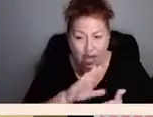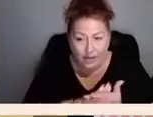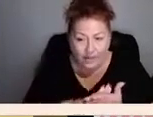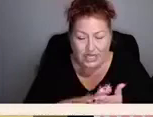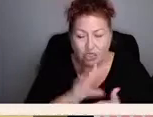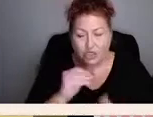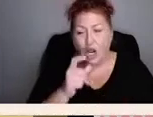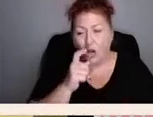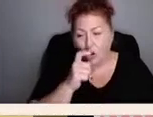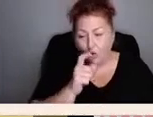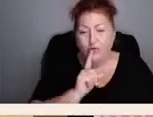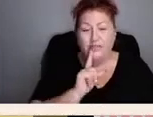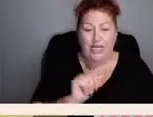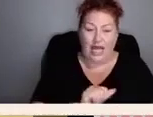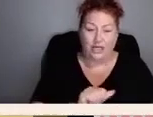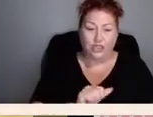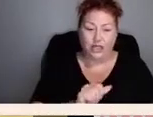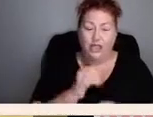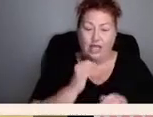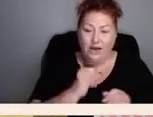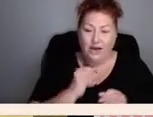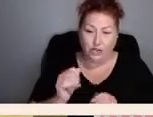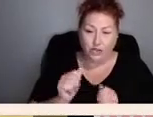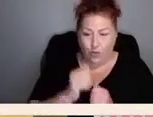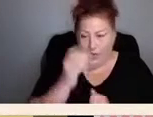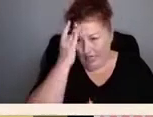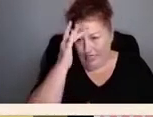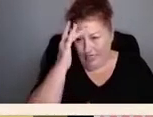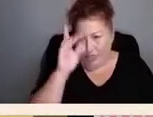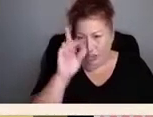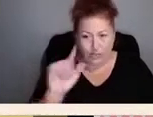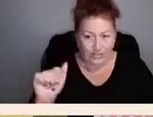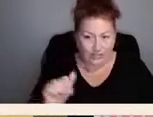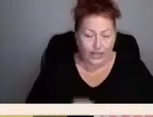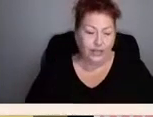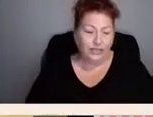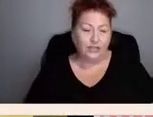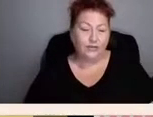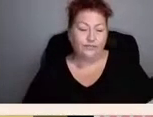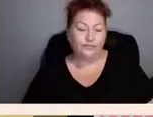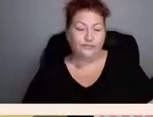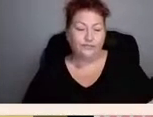who are actually individuals with intellectual disabilities.